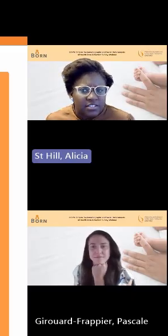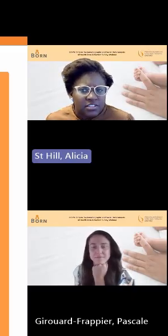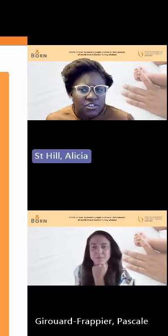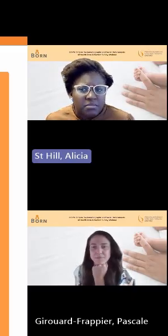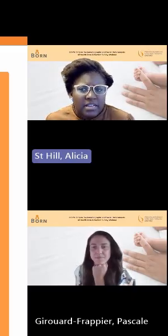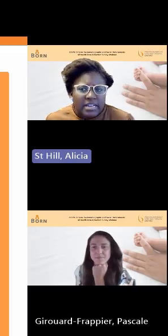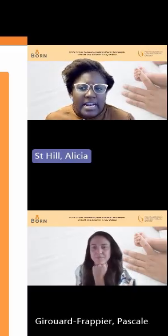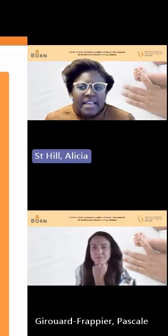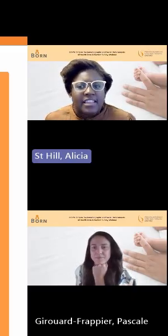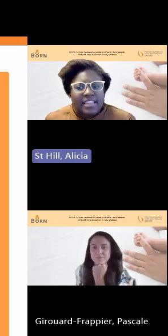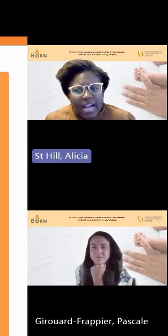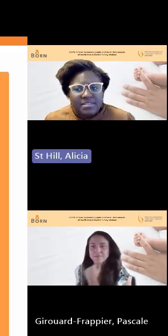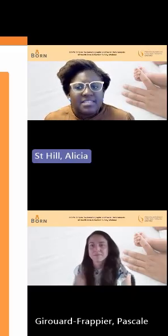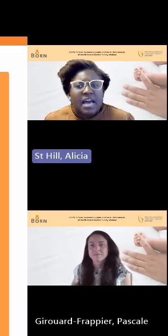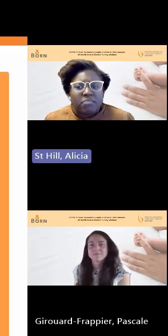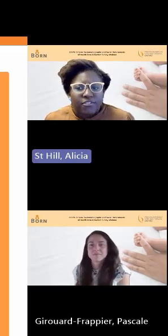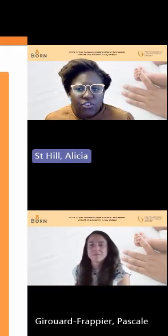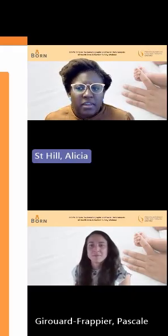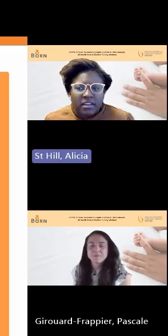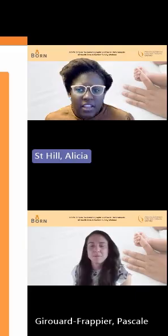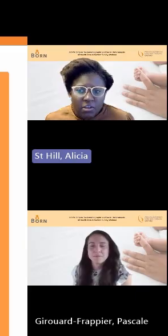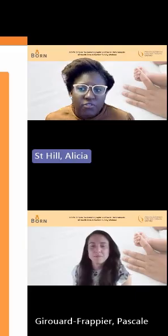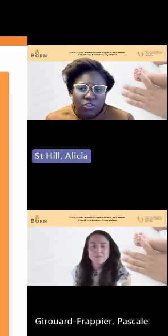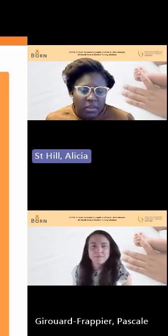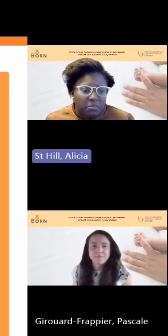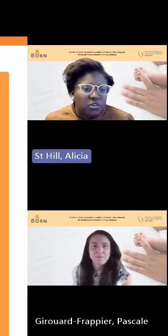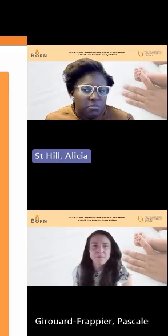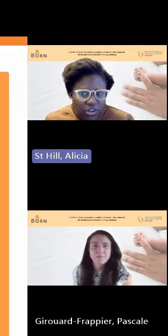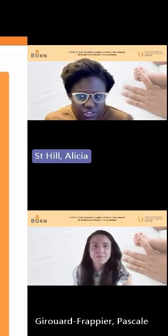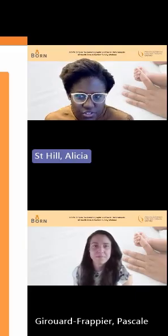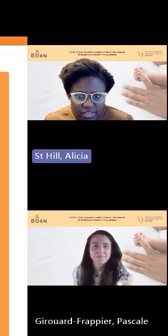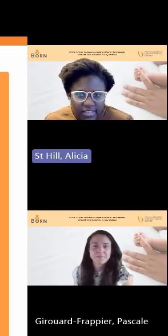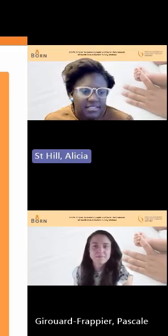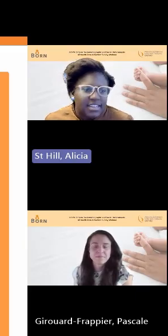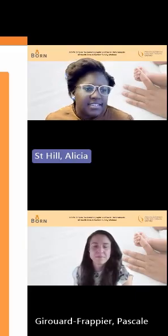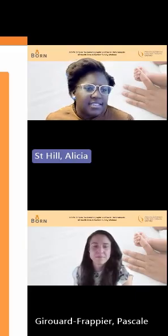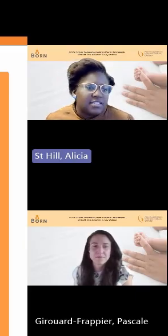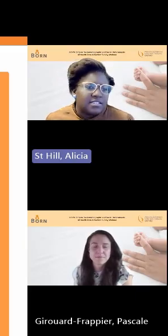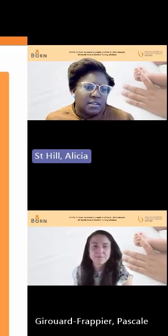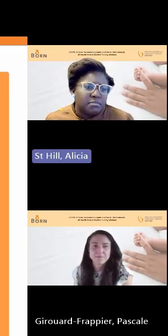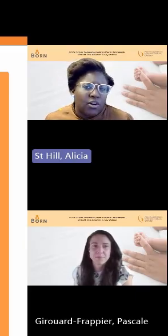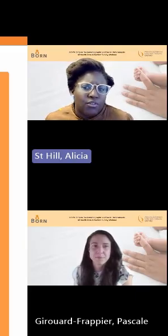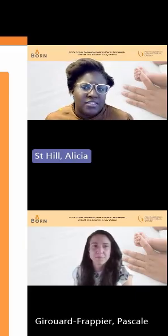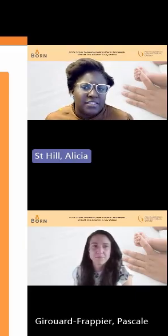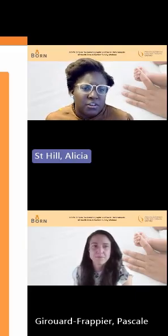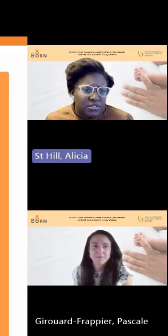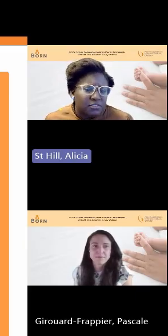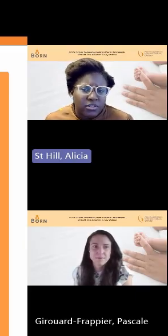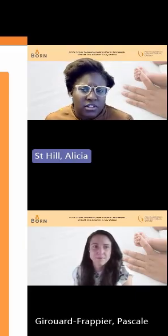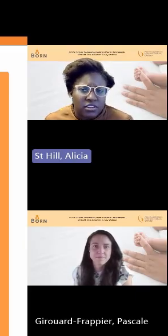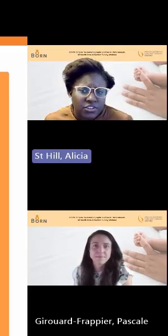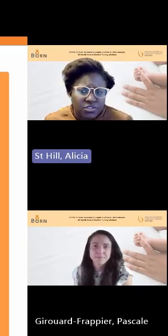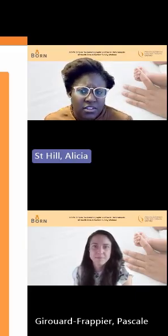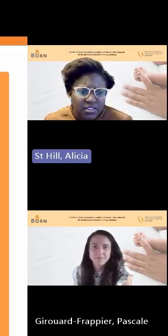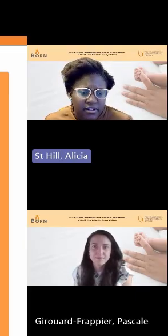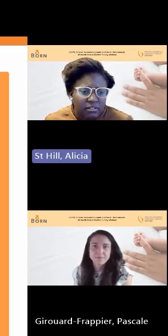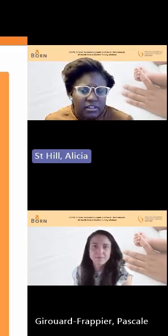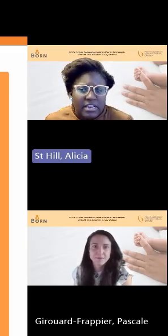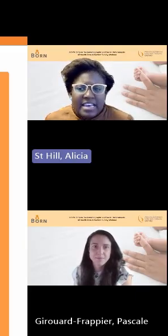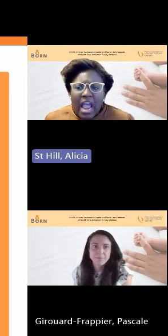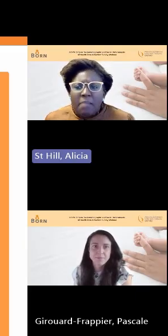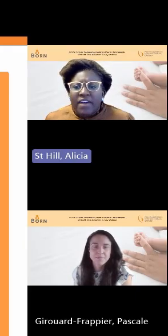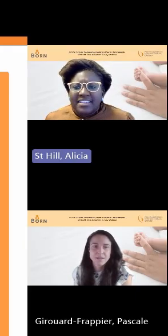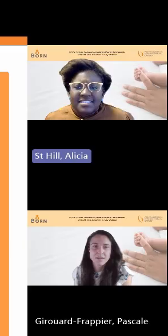conditions like Down syndrome, the labs that are performing multiple marker screening, testing that's done by over 70% of birthing individuals in